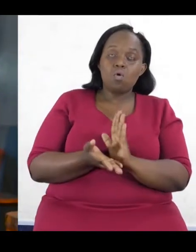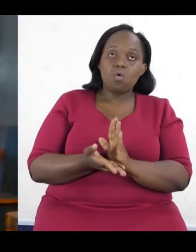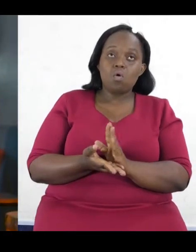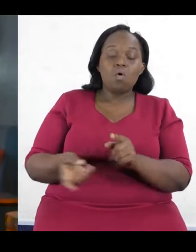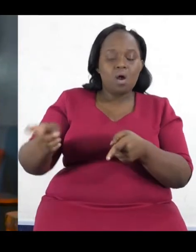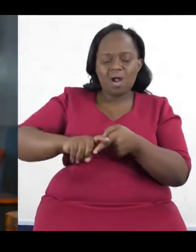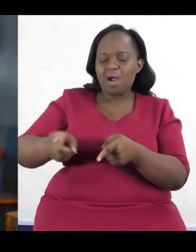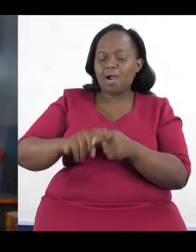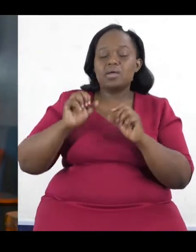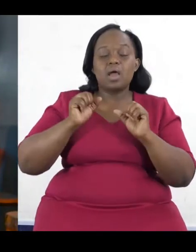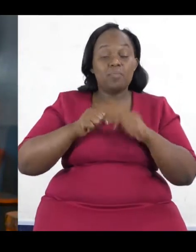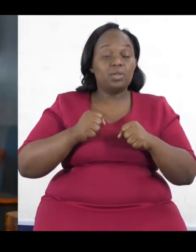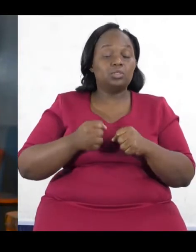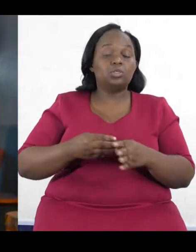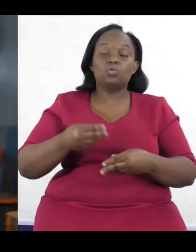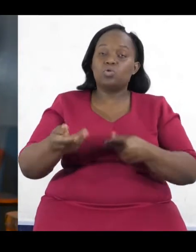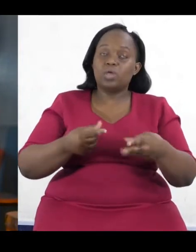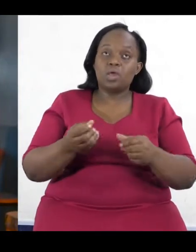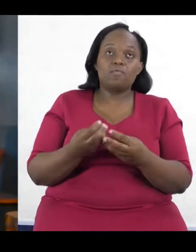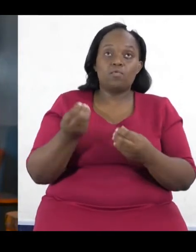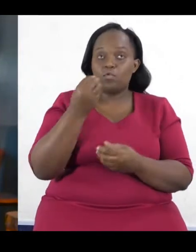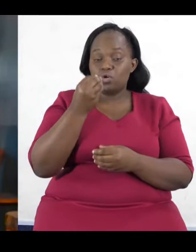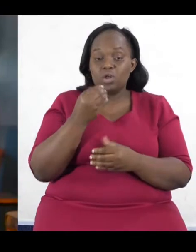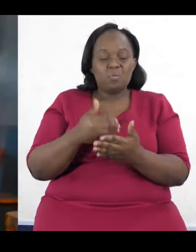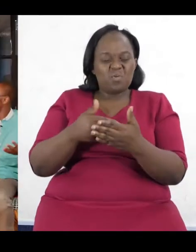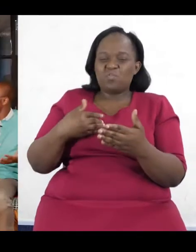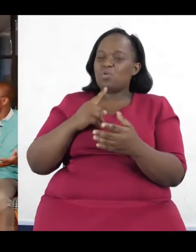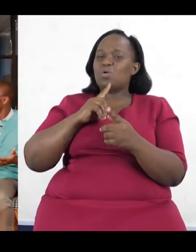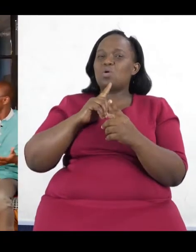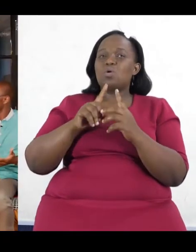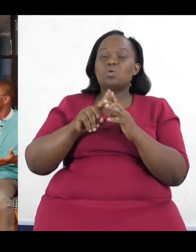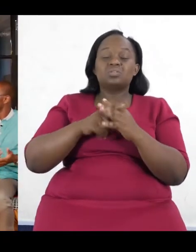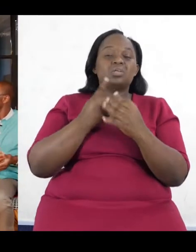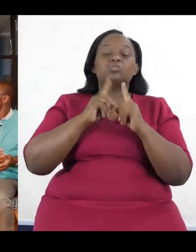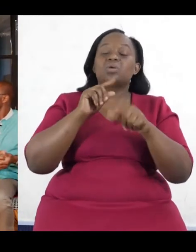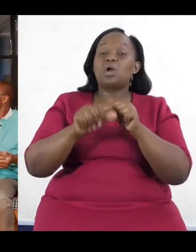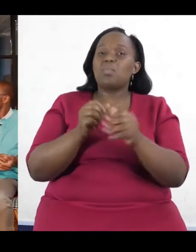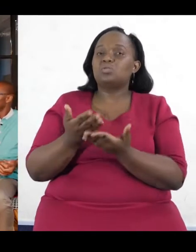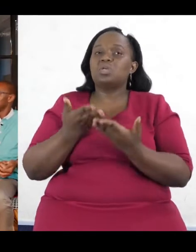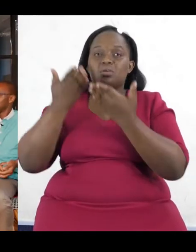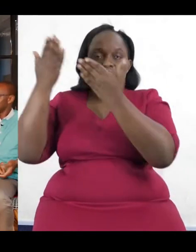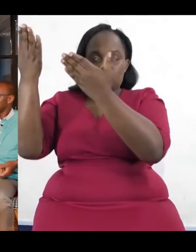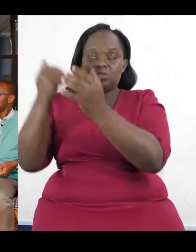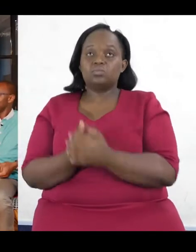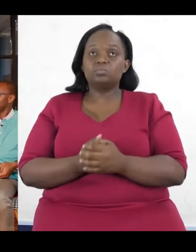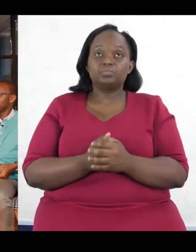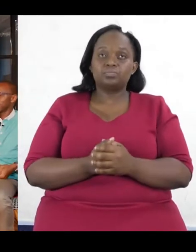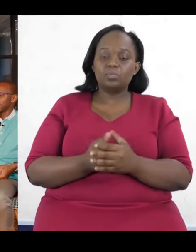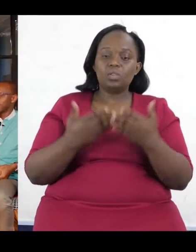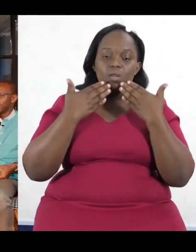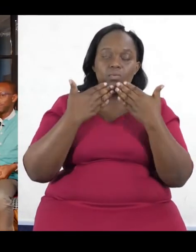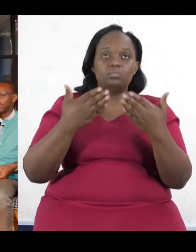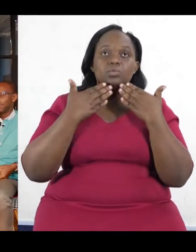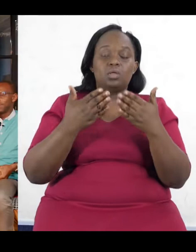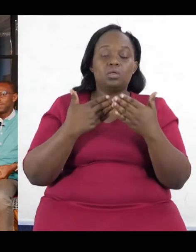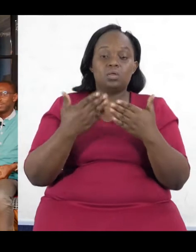to produce food, even for domestic consumption, even before we start talking about exporting. Yeah. Yeah, so thank you